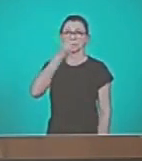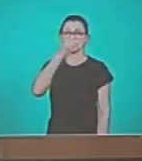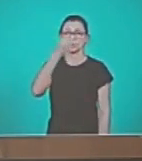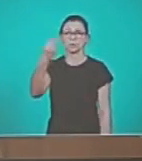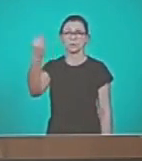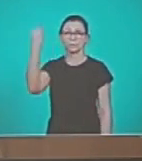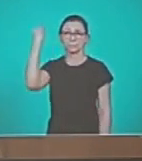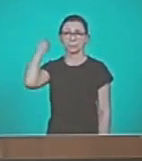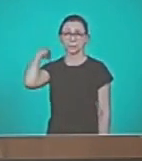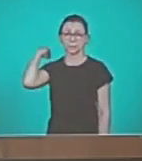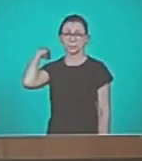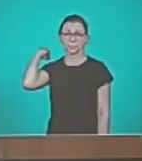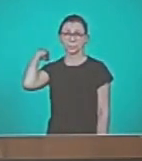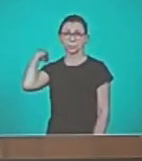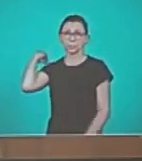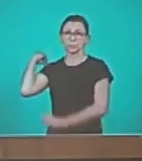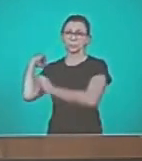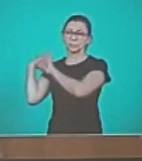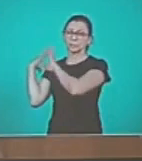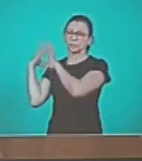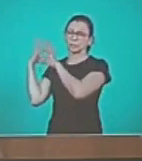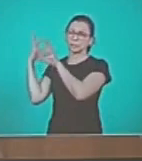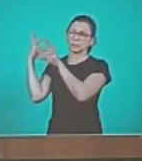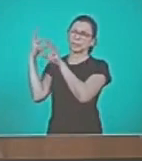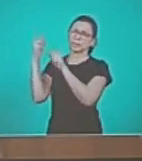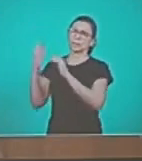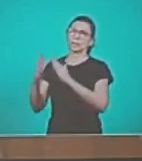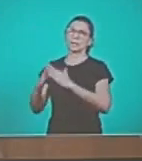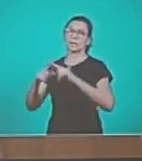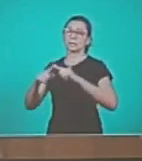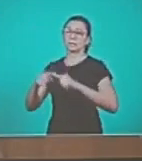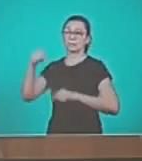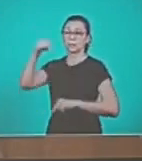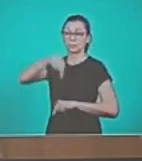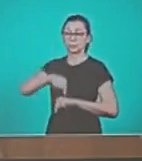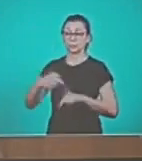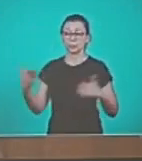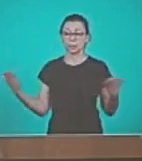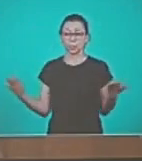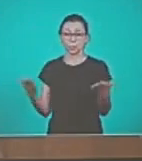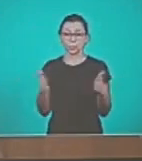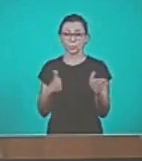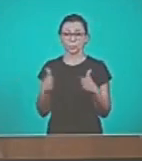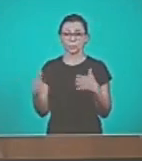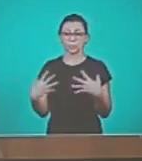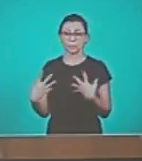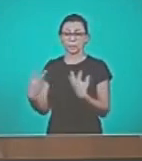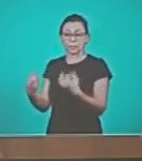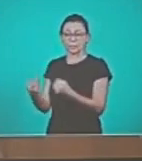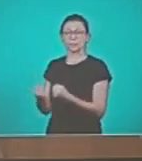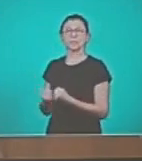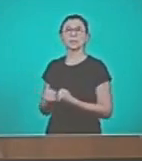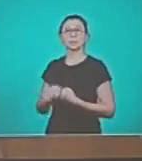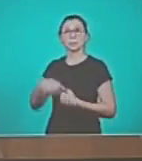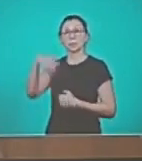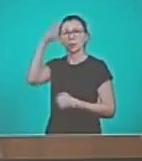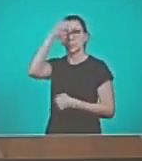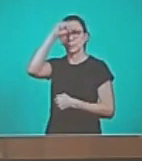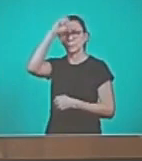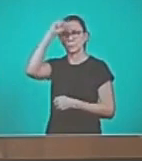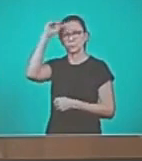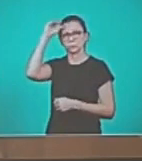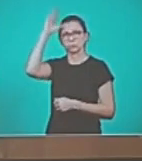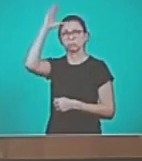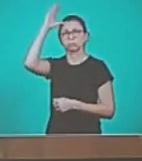day, the church that lived here accepted it, and its teaching was